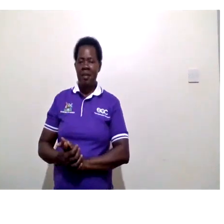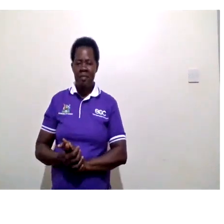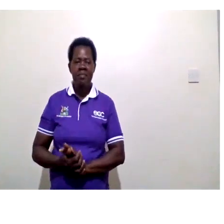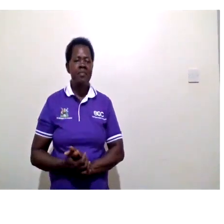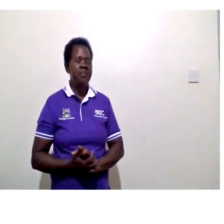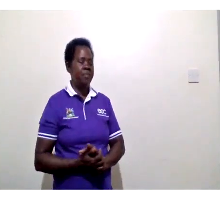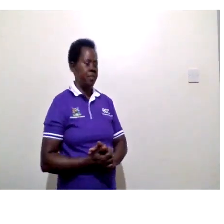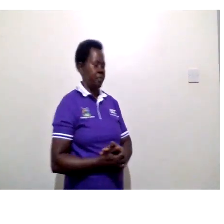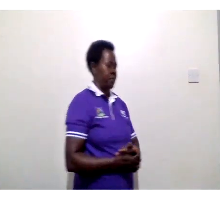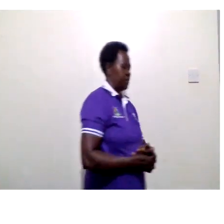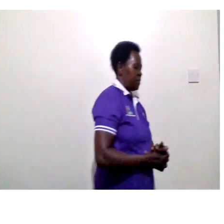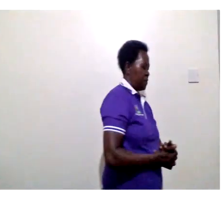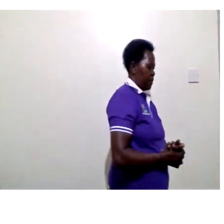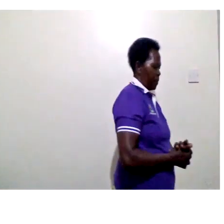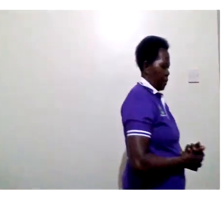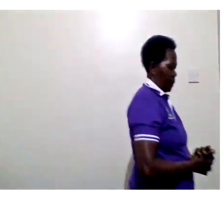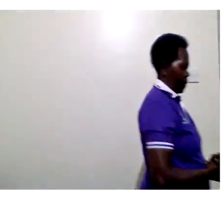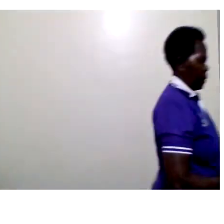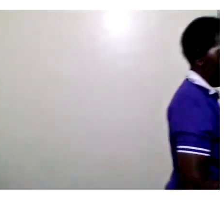Now watch that.